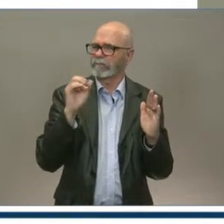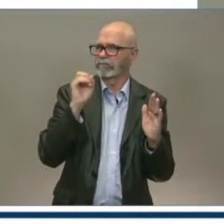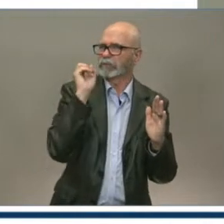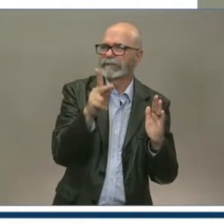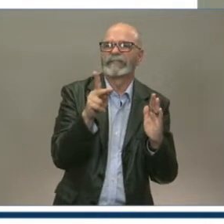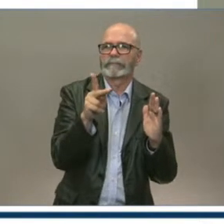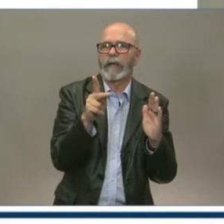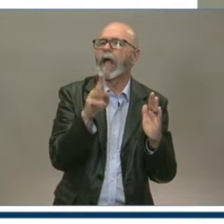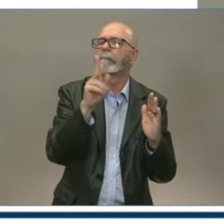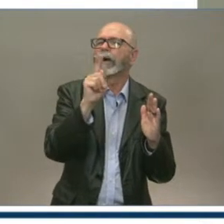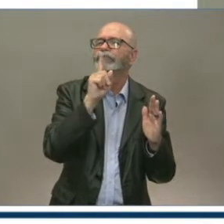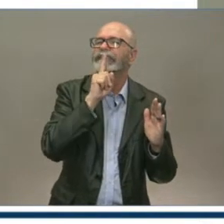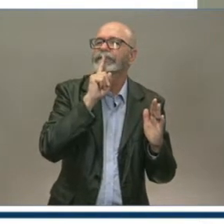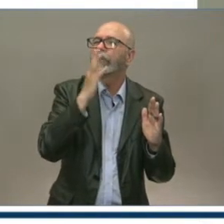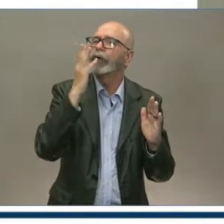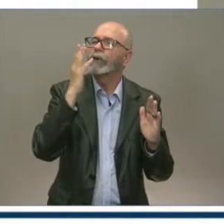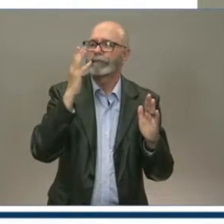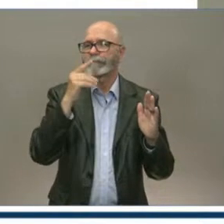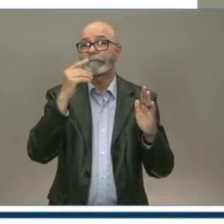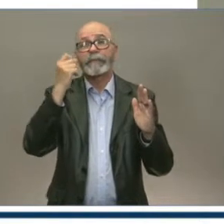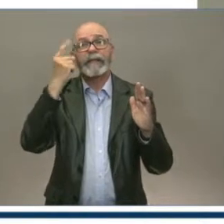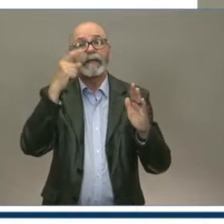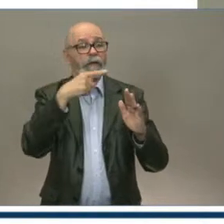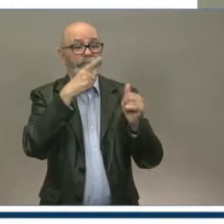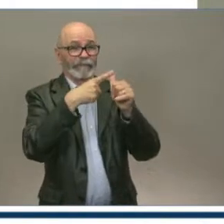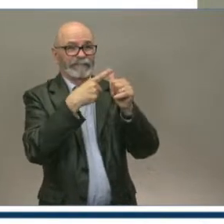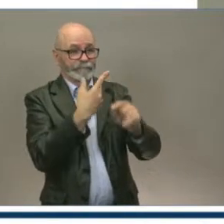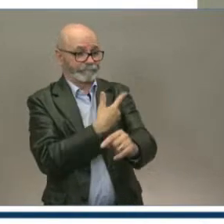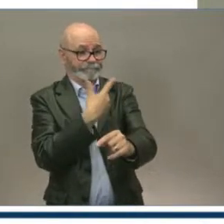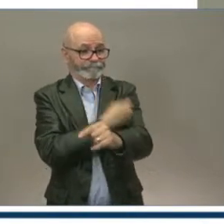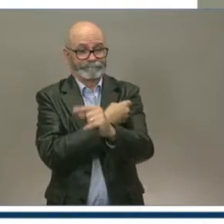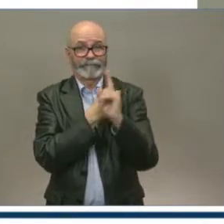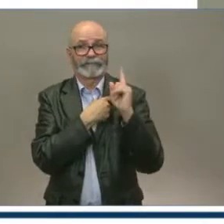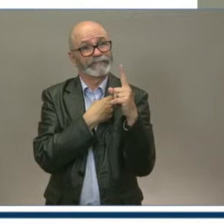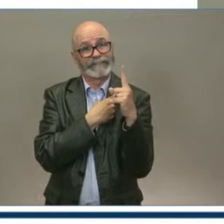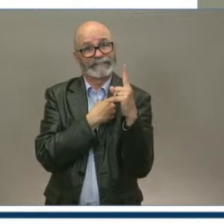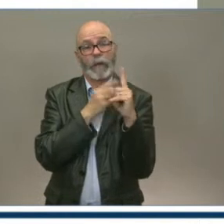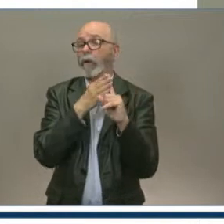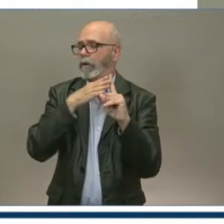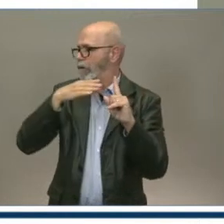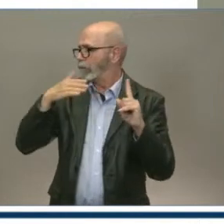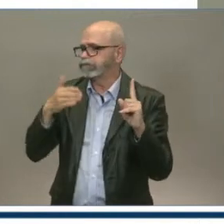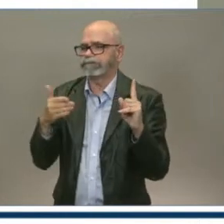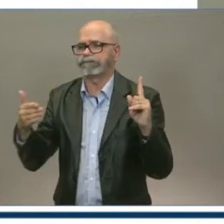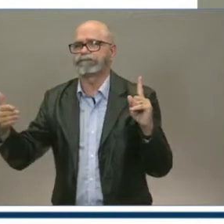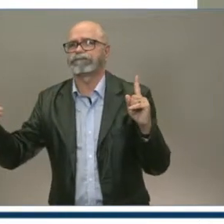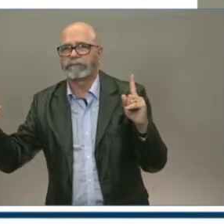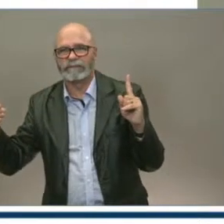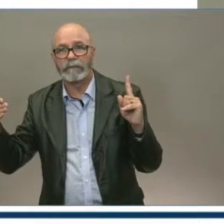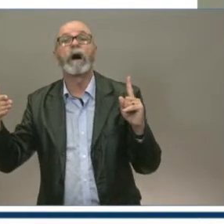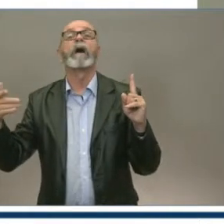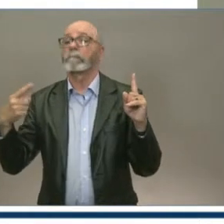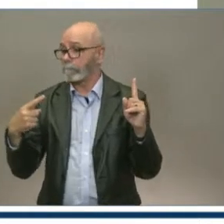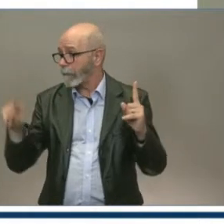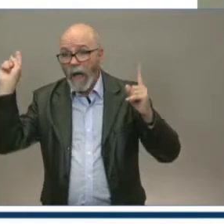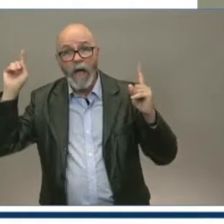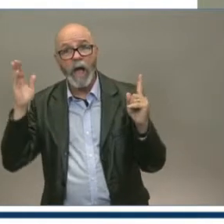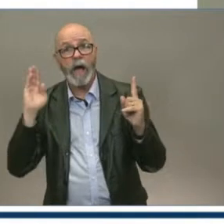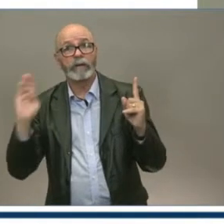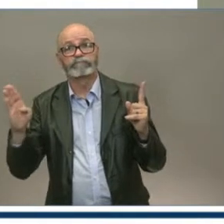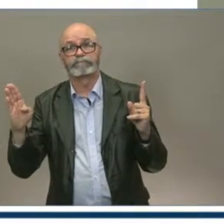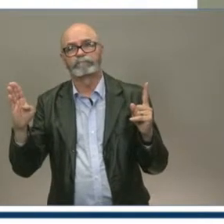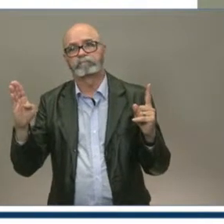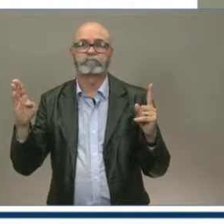on first dose fast, but we're starting some conversations about if we hit our targets, which we certainly expect to do,